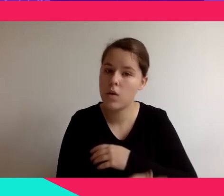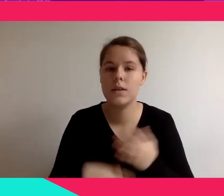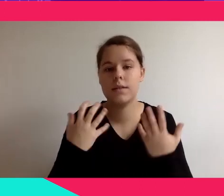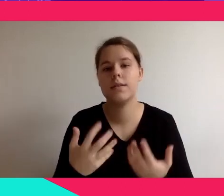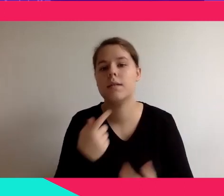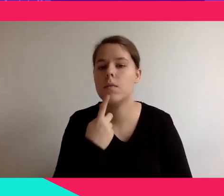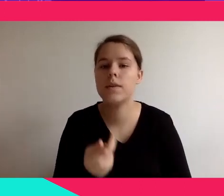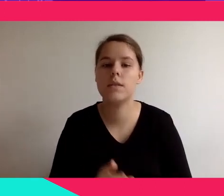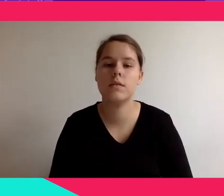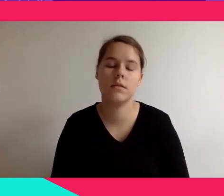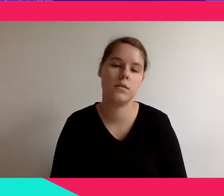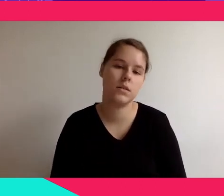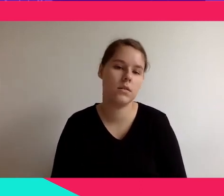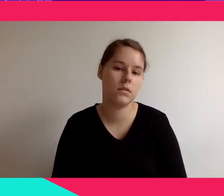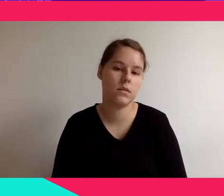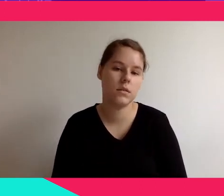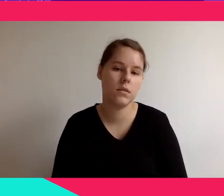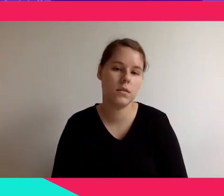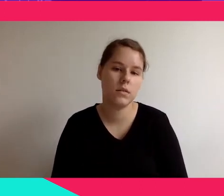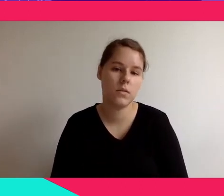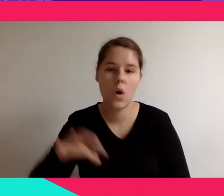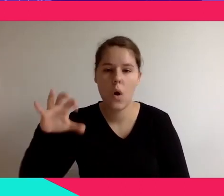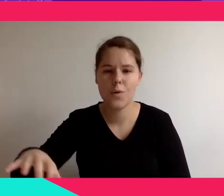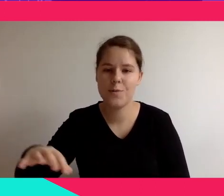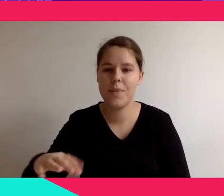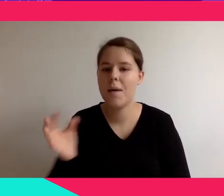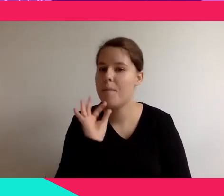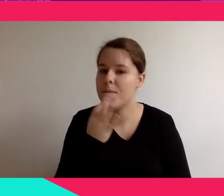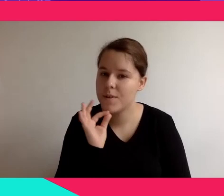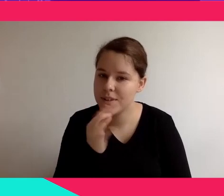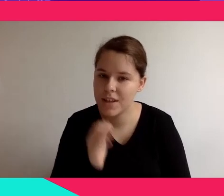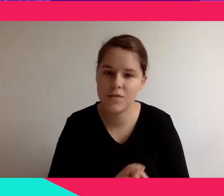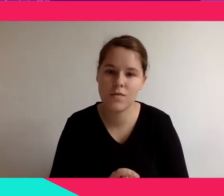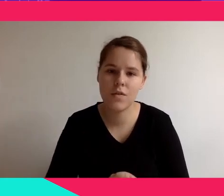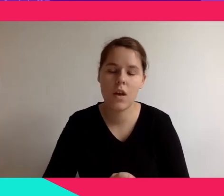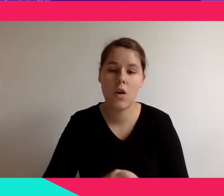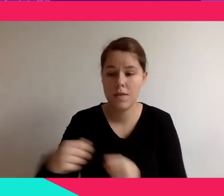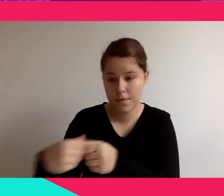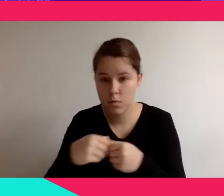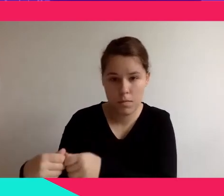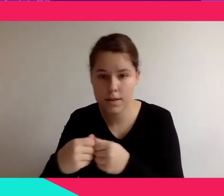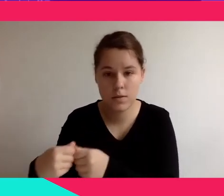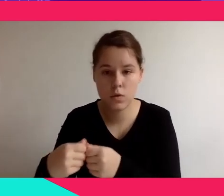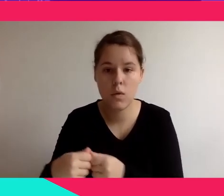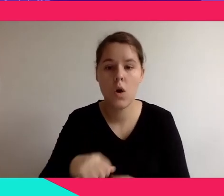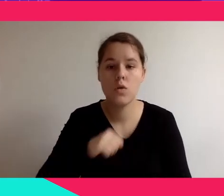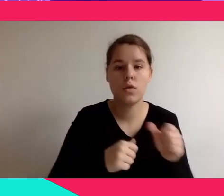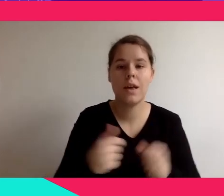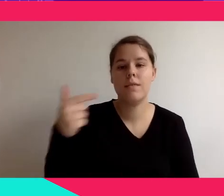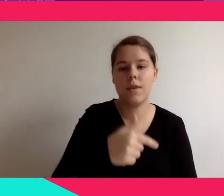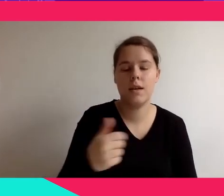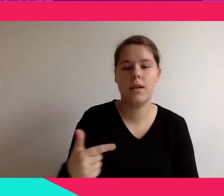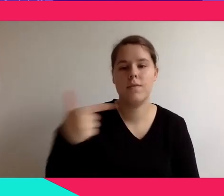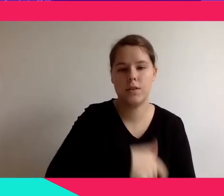called Young People's Art Labs. And again, it's a voluntary-based community of